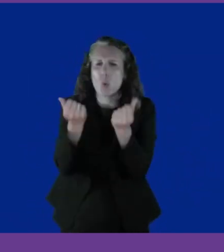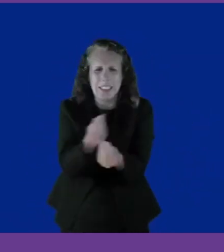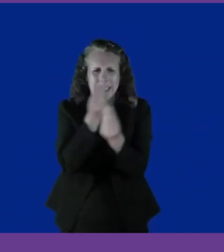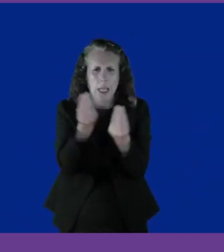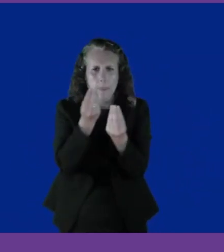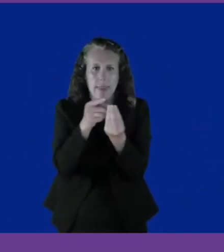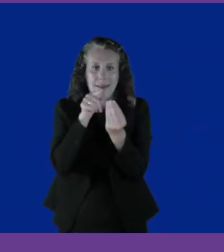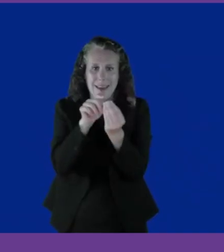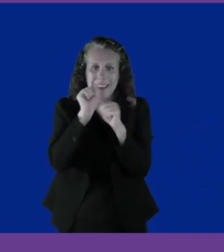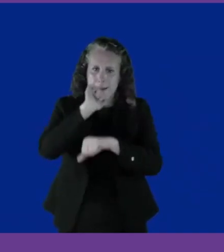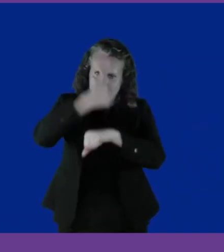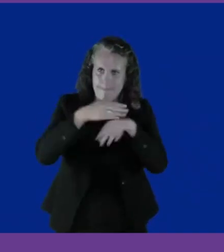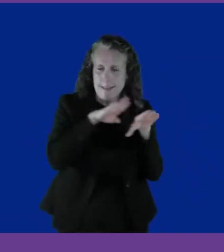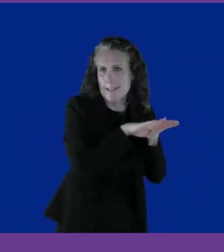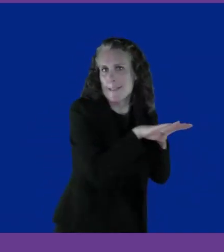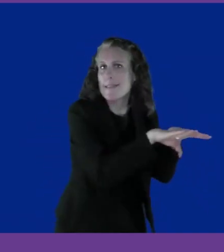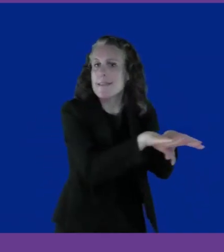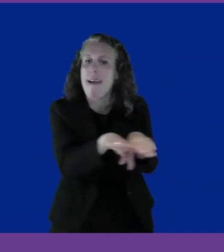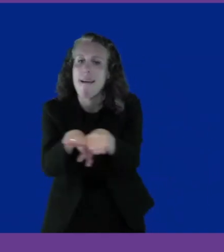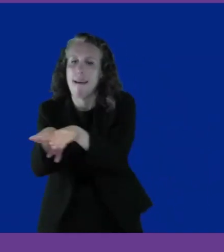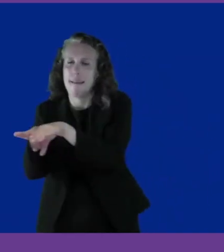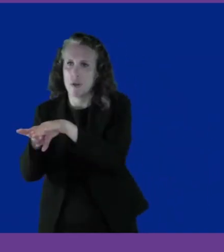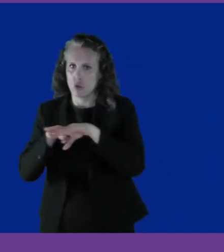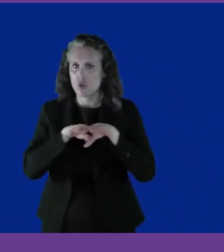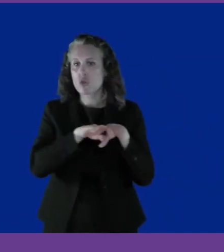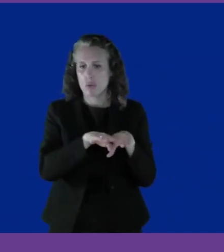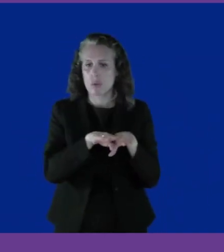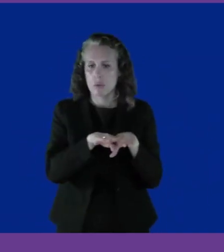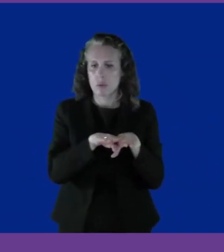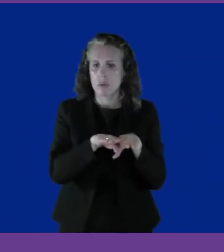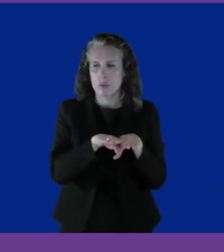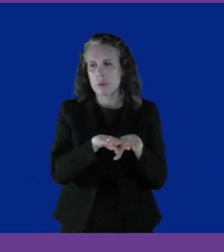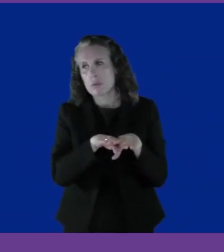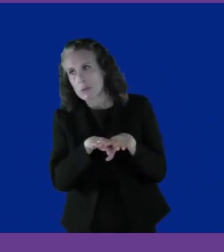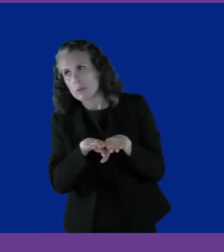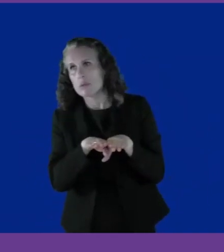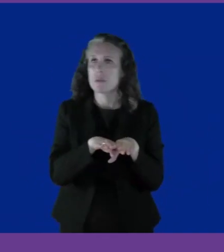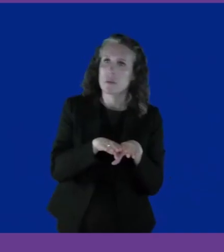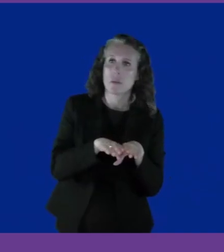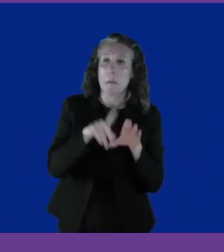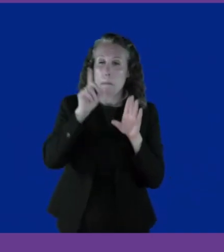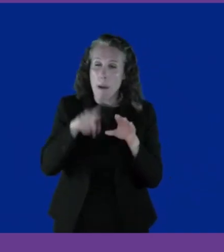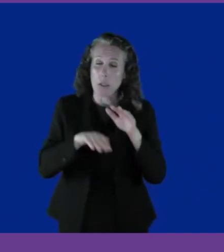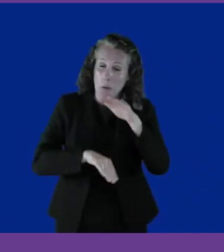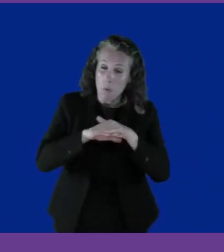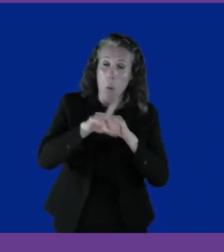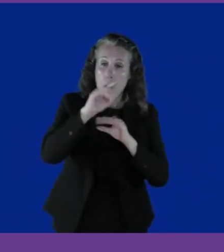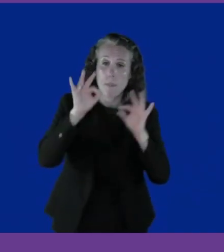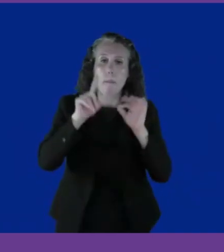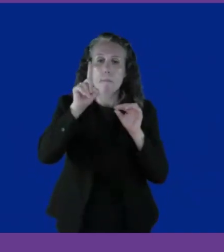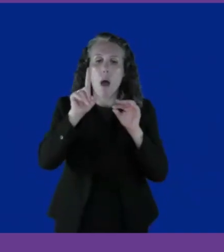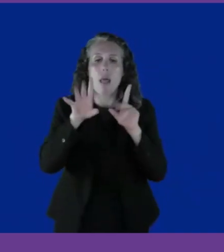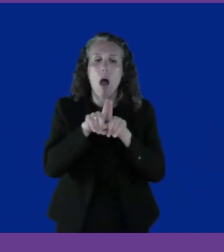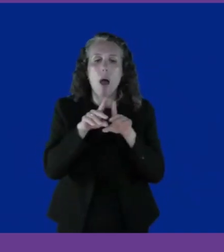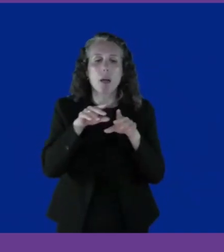bit uniform or standardized without being necessarily always unified altogether, but at least have similar